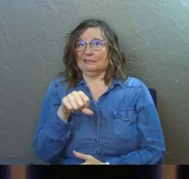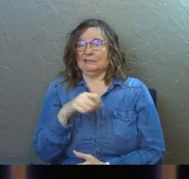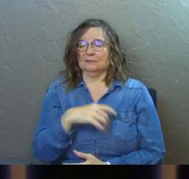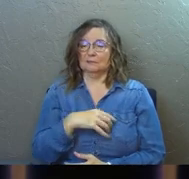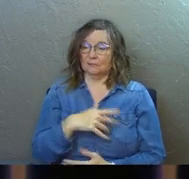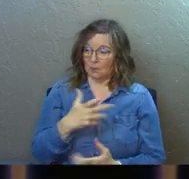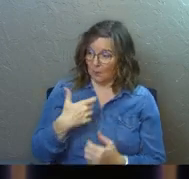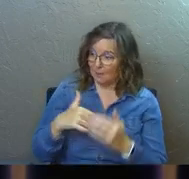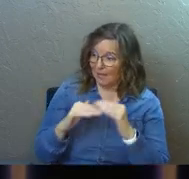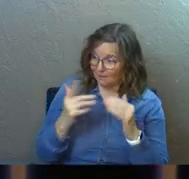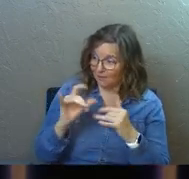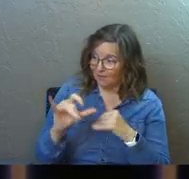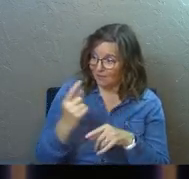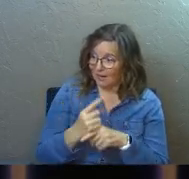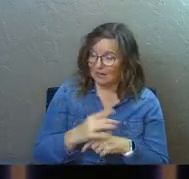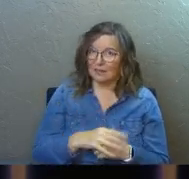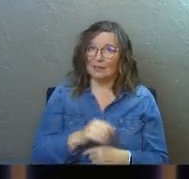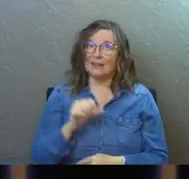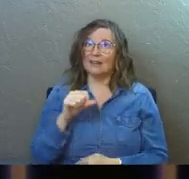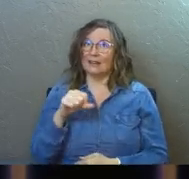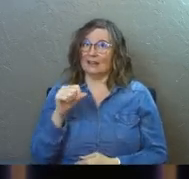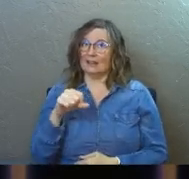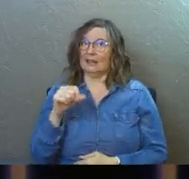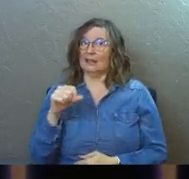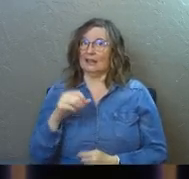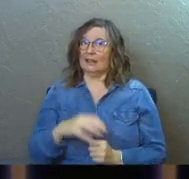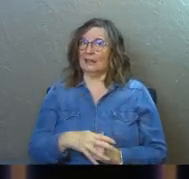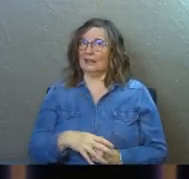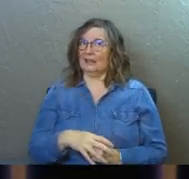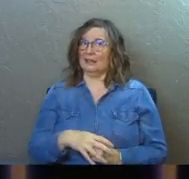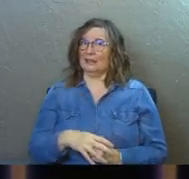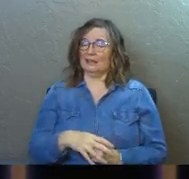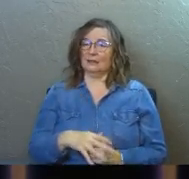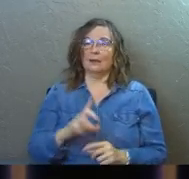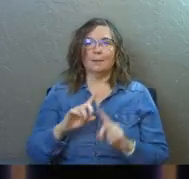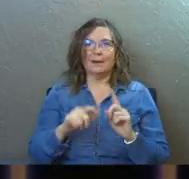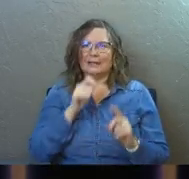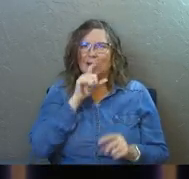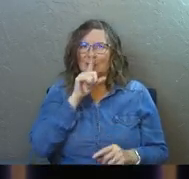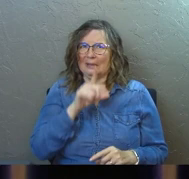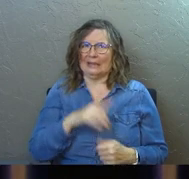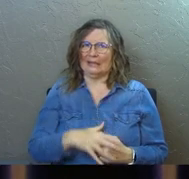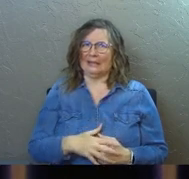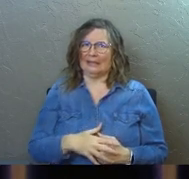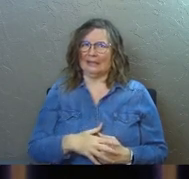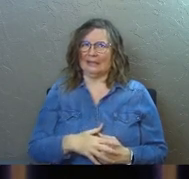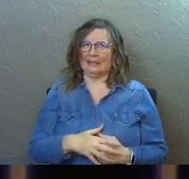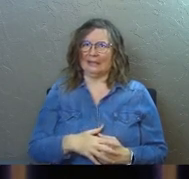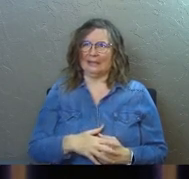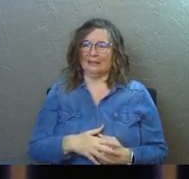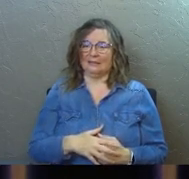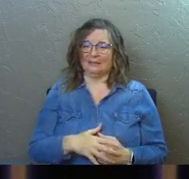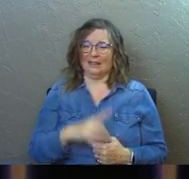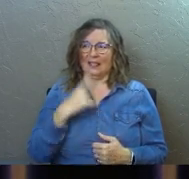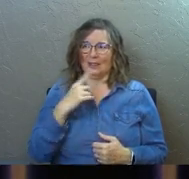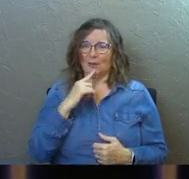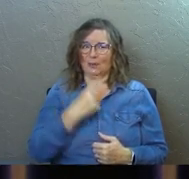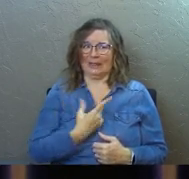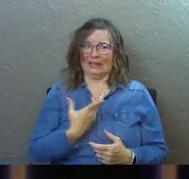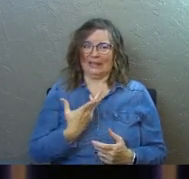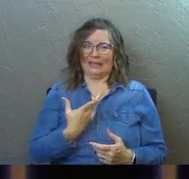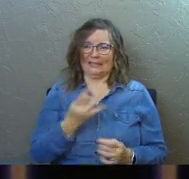And they would say, you want to be in heaven forever, right? Uh-huh. But not really. Because it looks